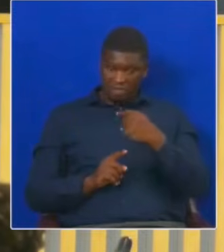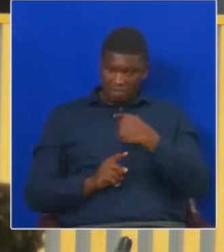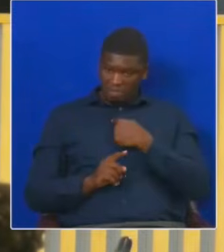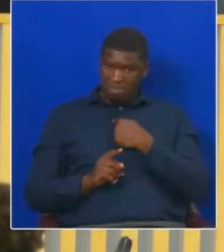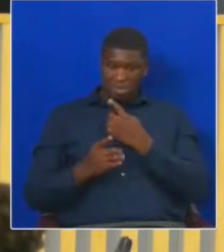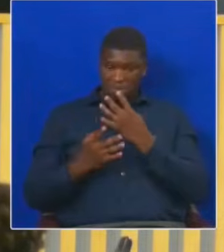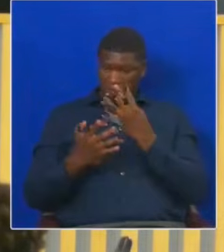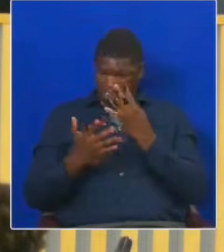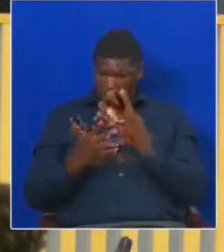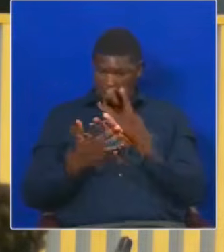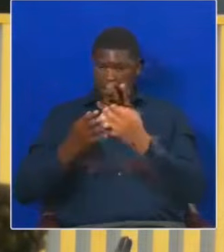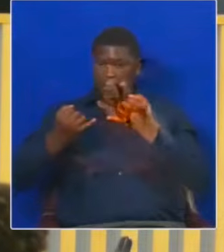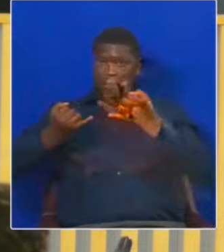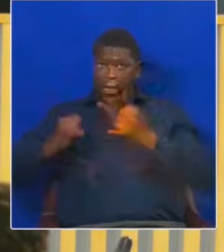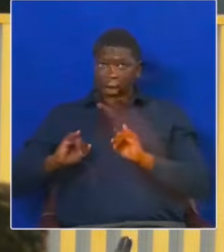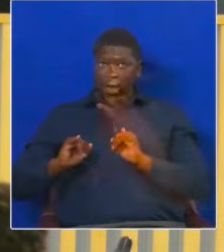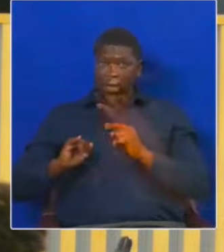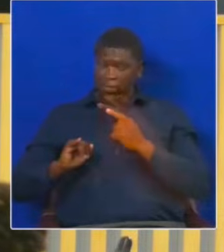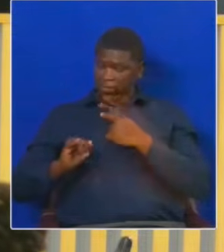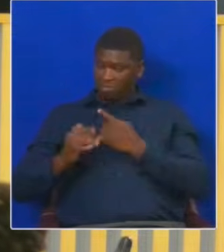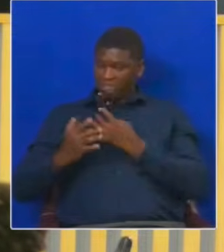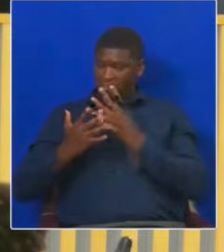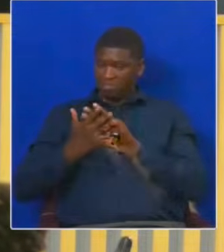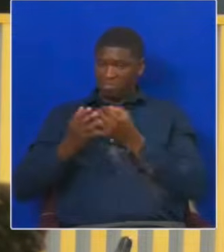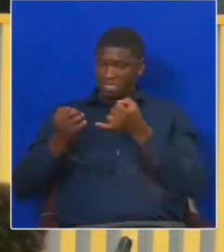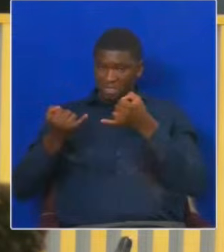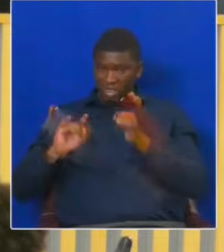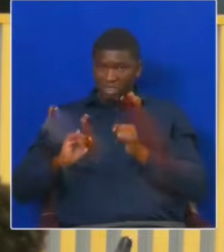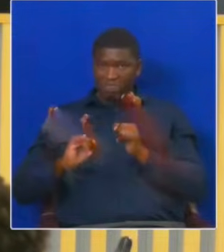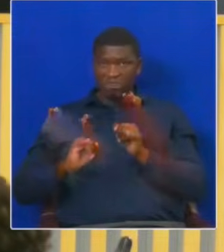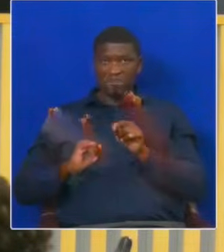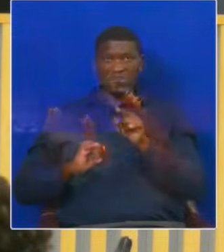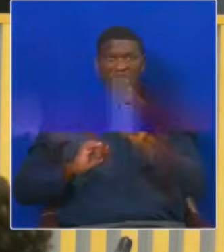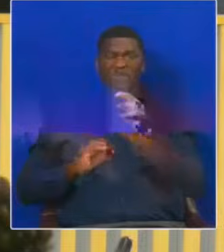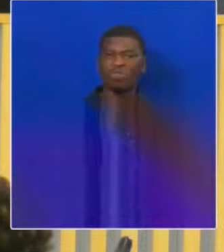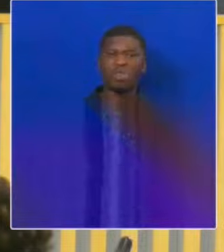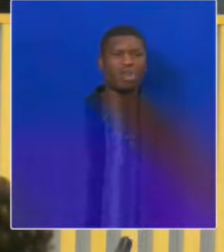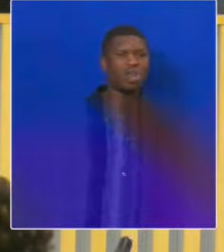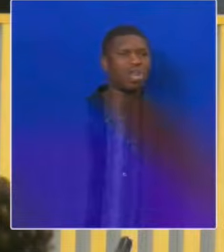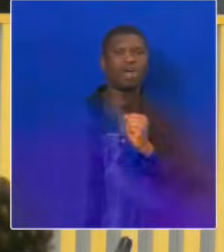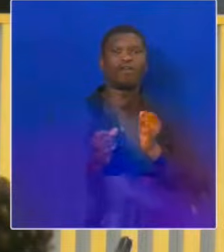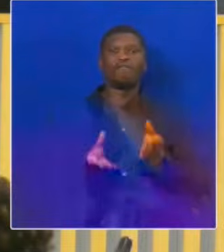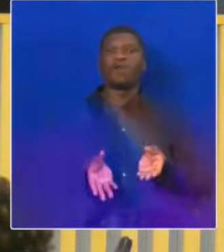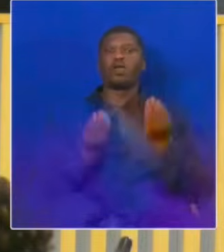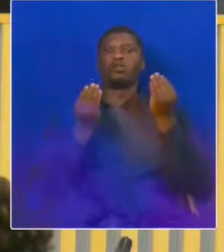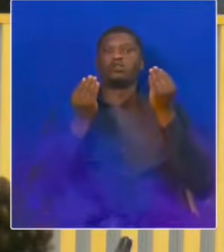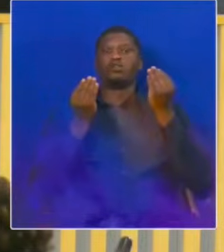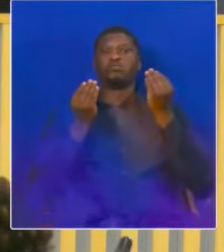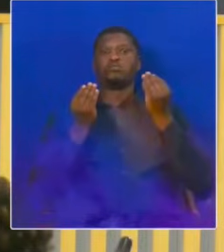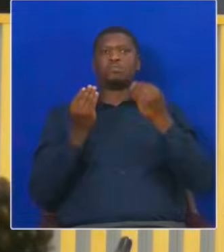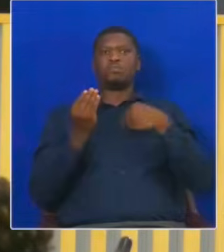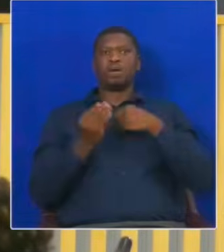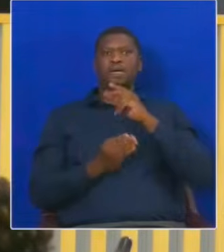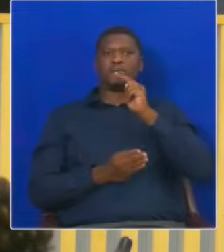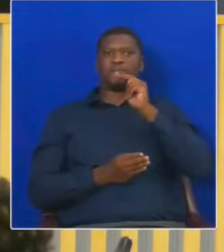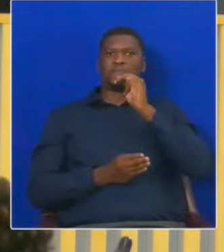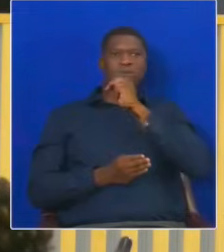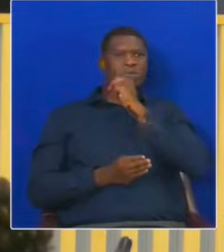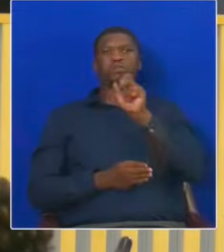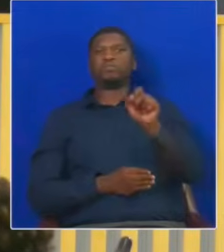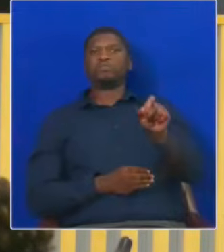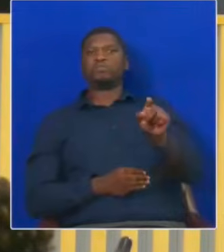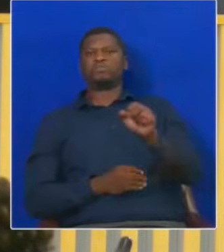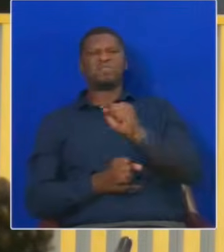you will never find my nephew. And I